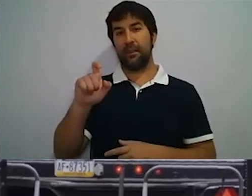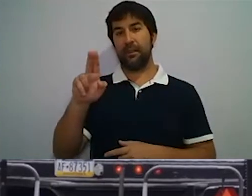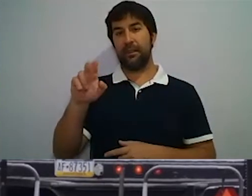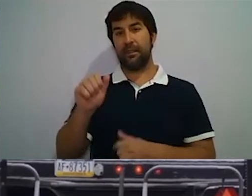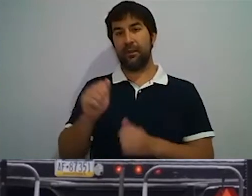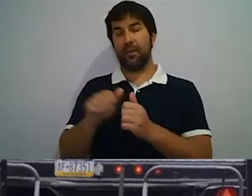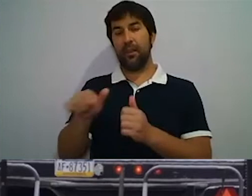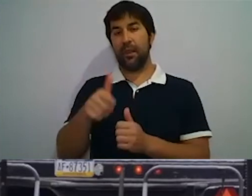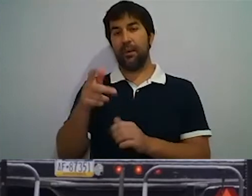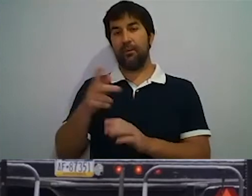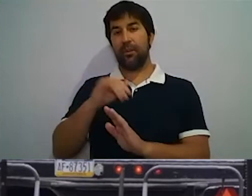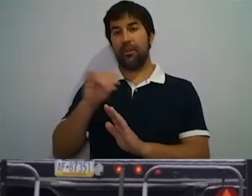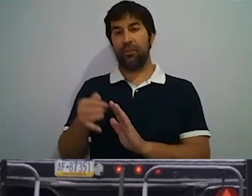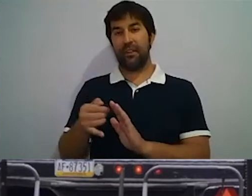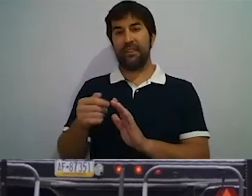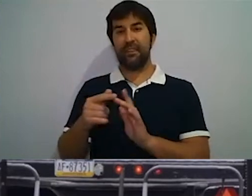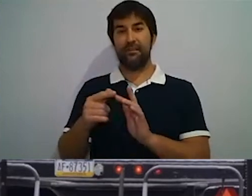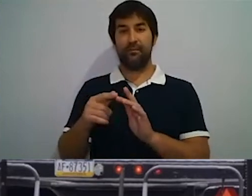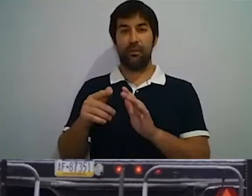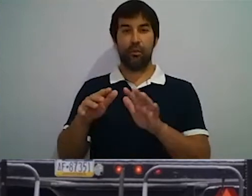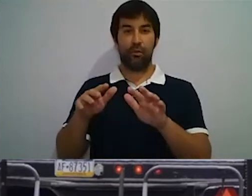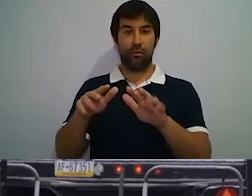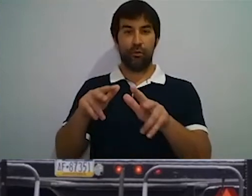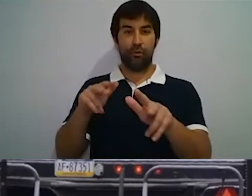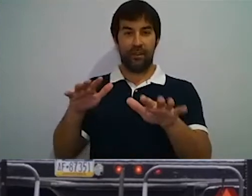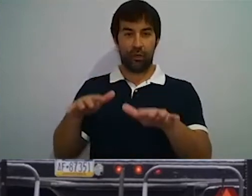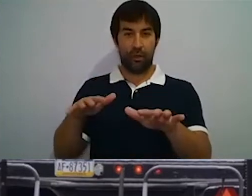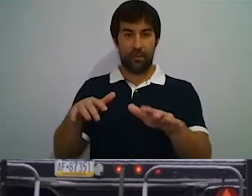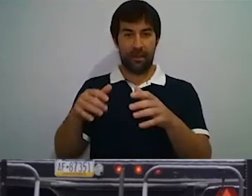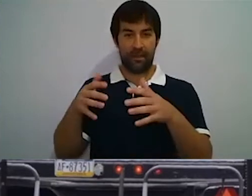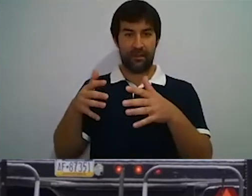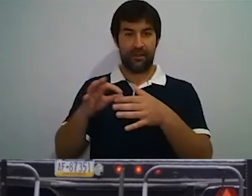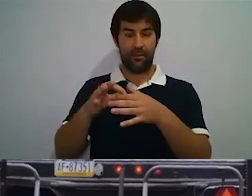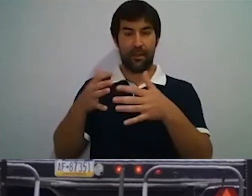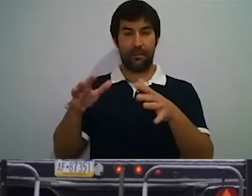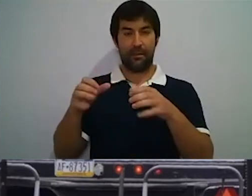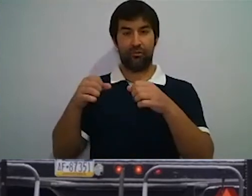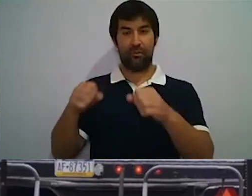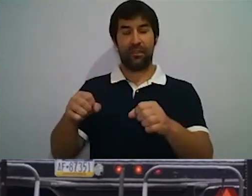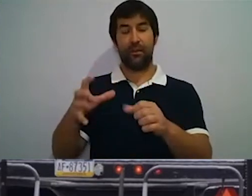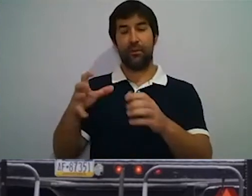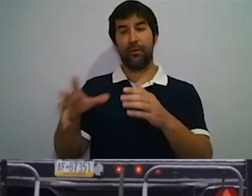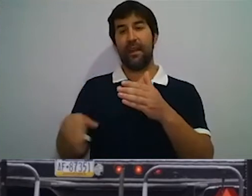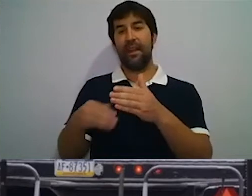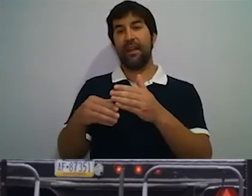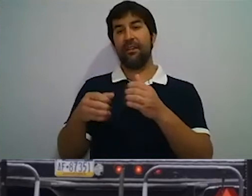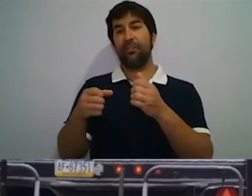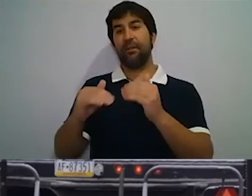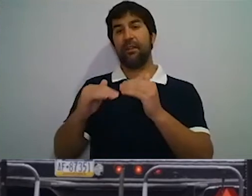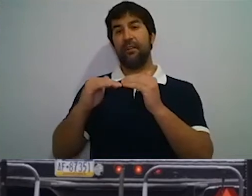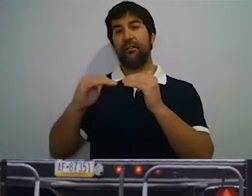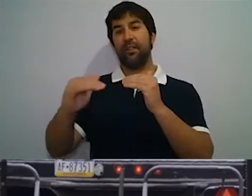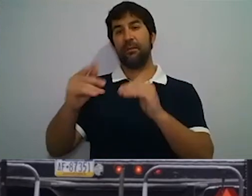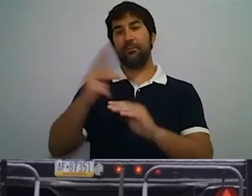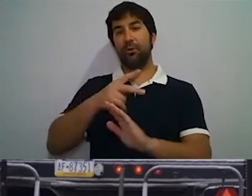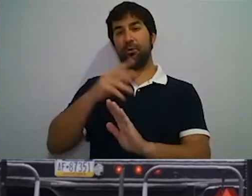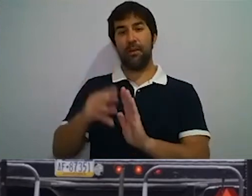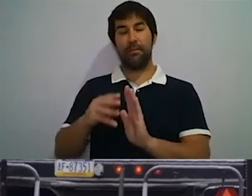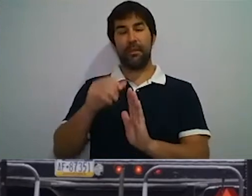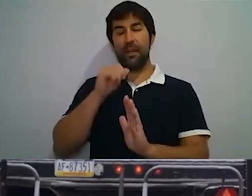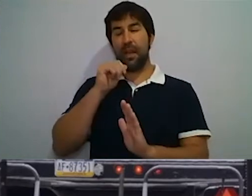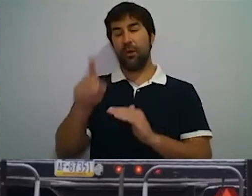think about the return on investment. So if the maintenance that we expend now can really extend the asset life of the